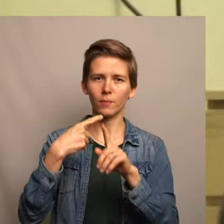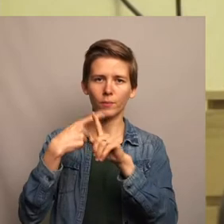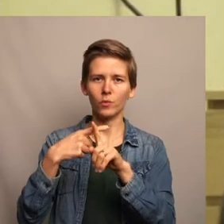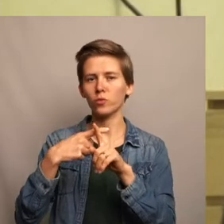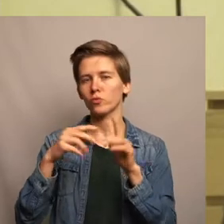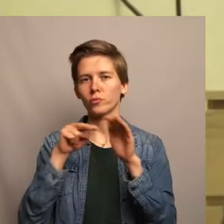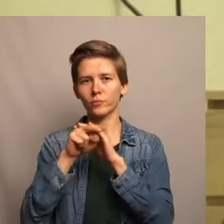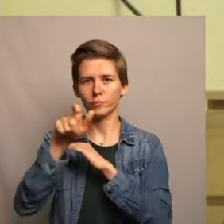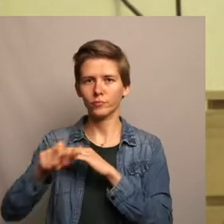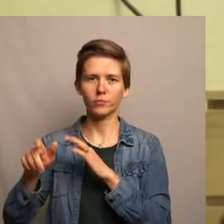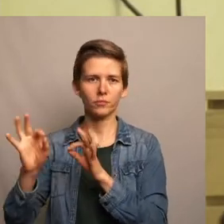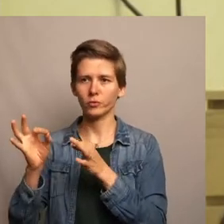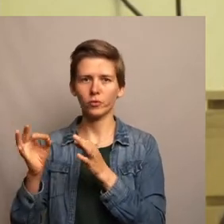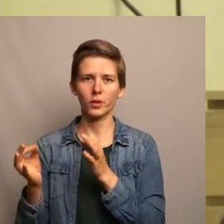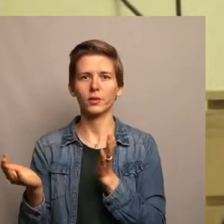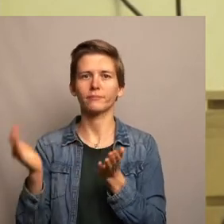were escaping